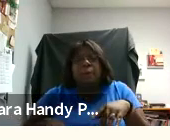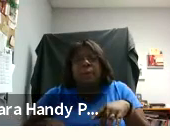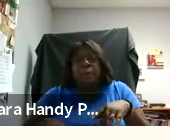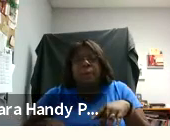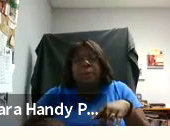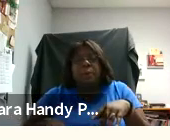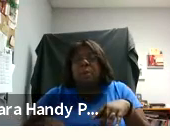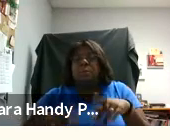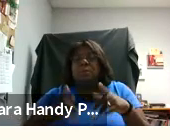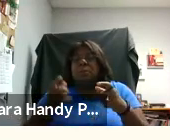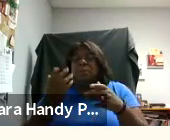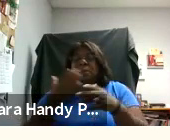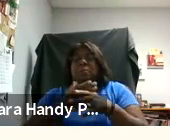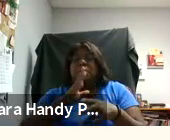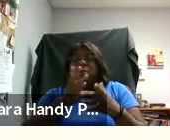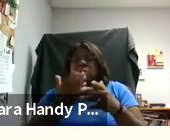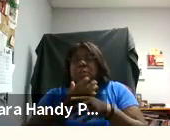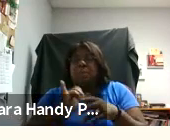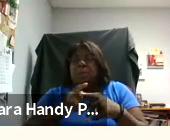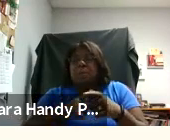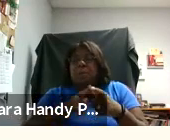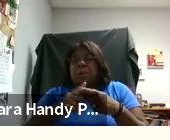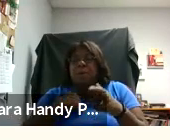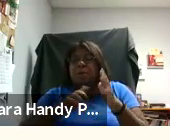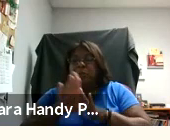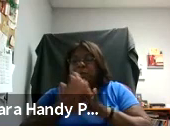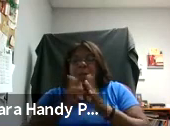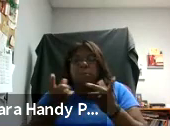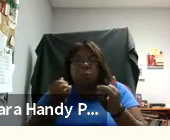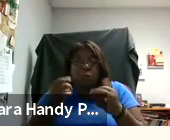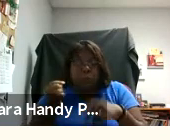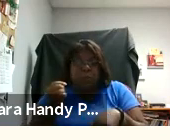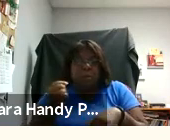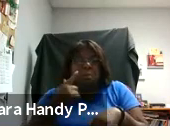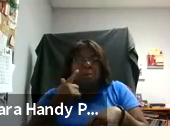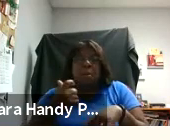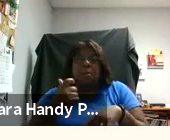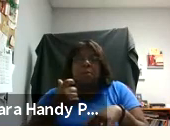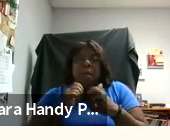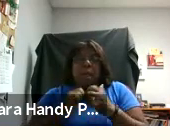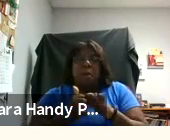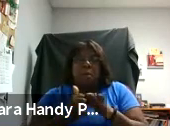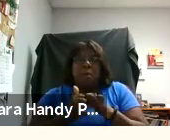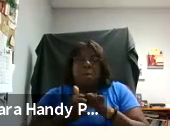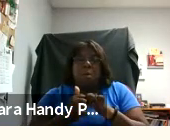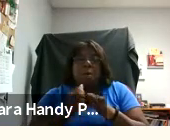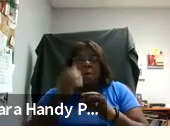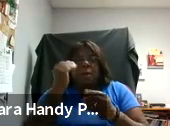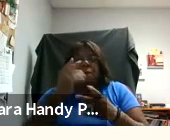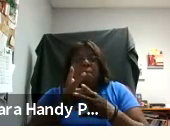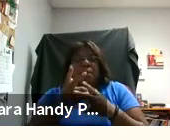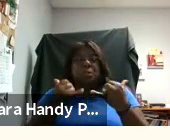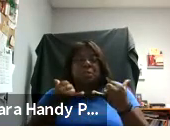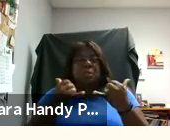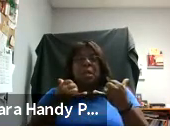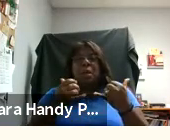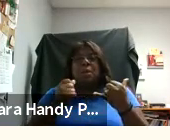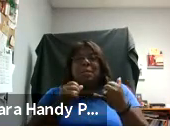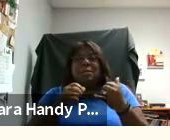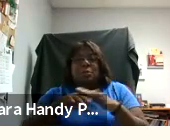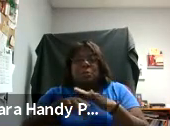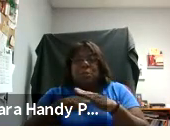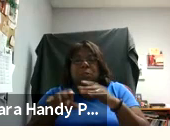I can't run the reports myself. I have to have our developer do it because of the way that the information is now in the new system.